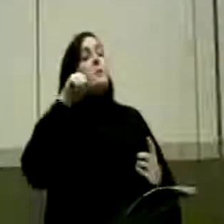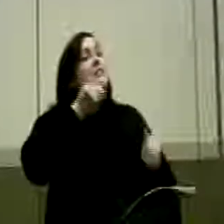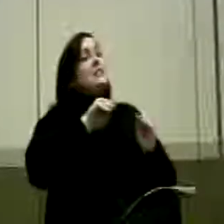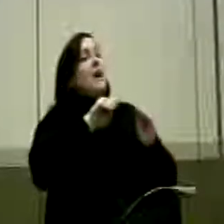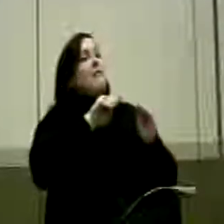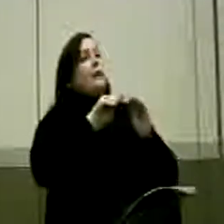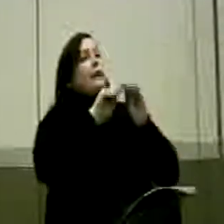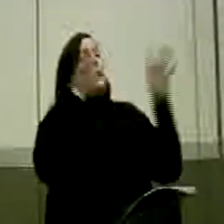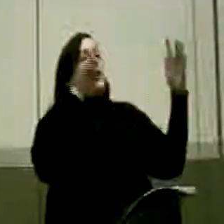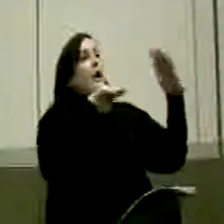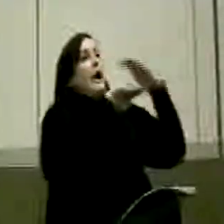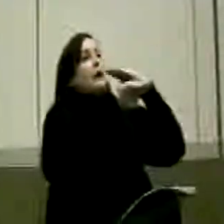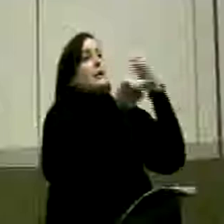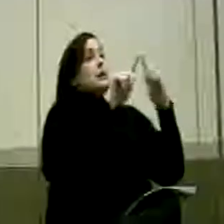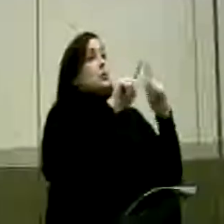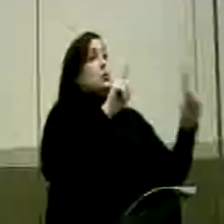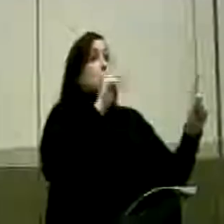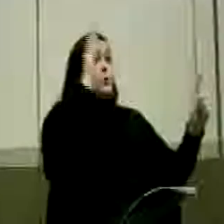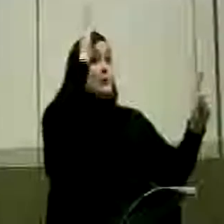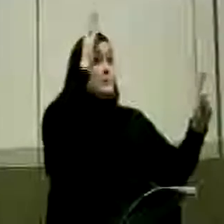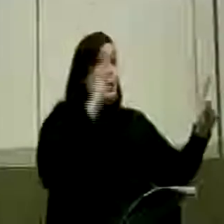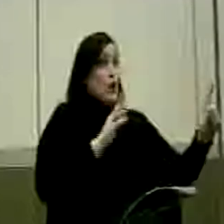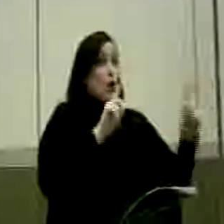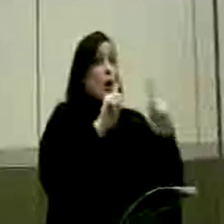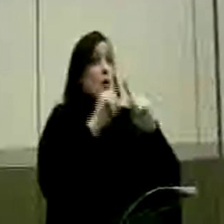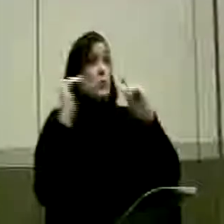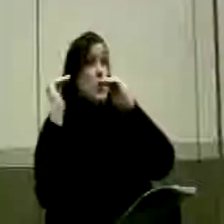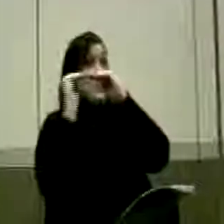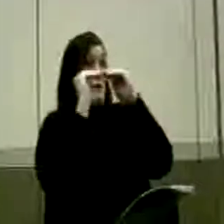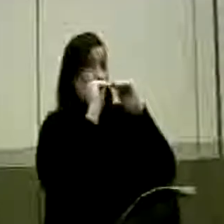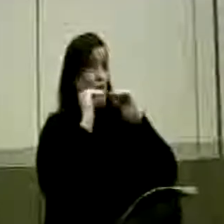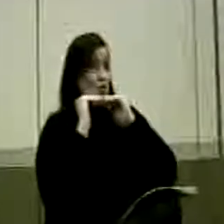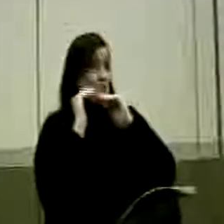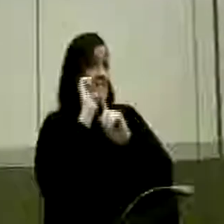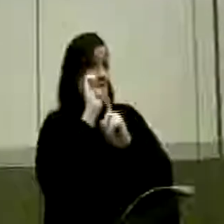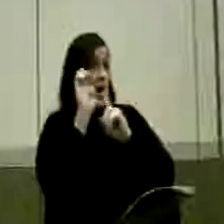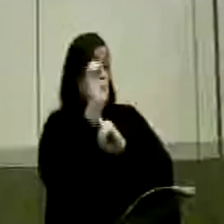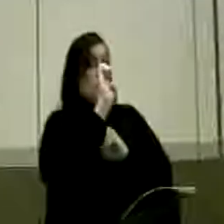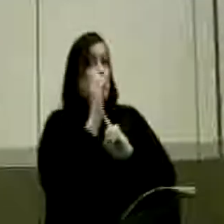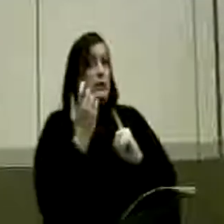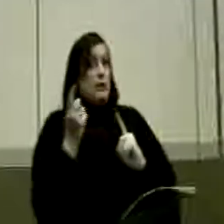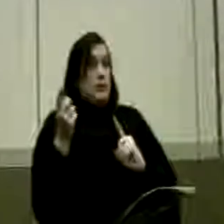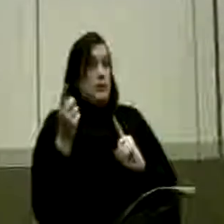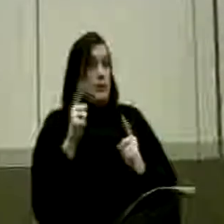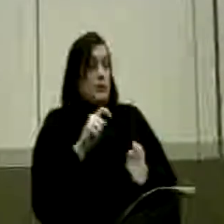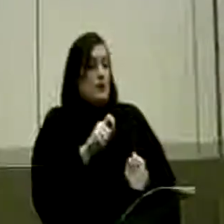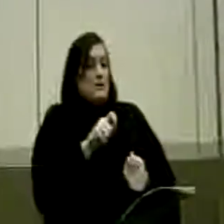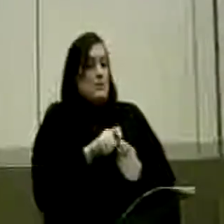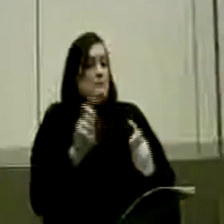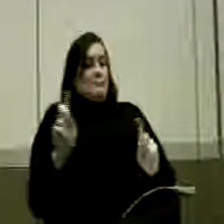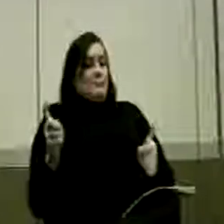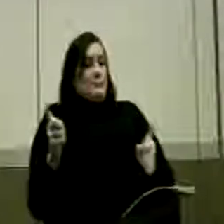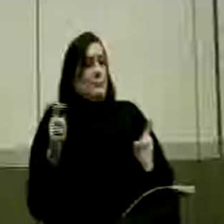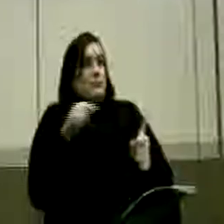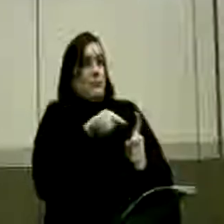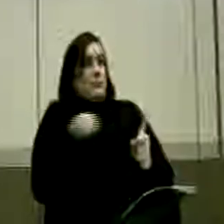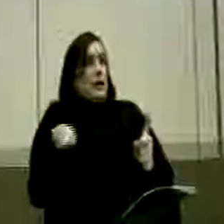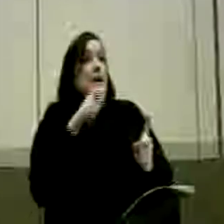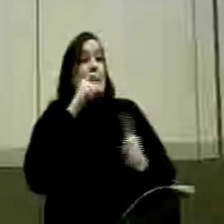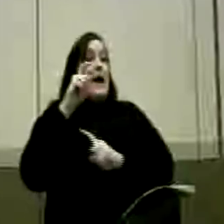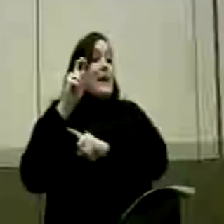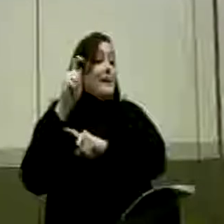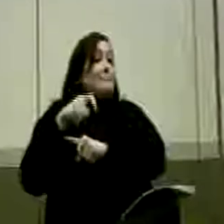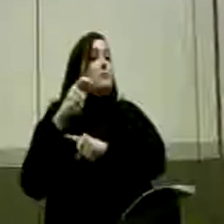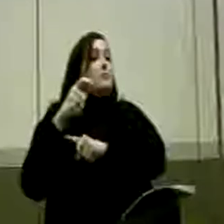to the speaker and to the peers in their environment. Right, the visual environment. Specifically put, not necessarily the front of the